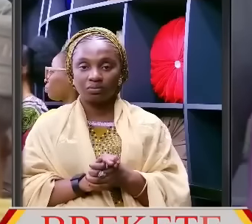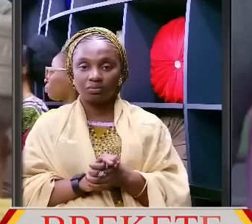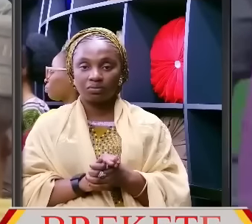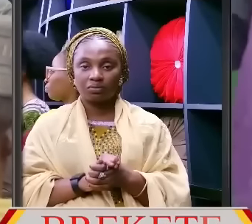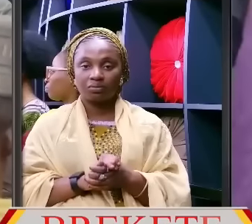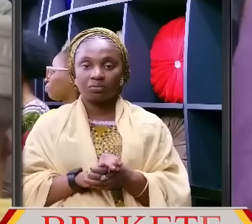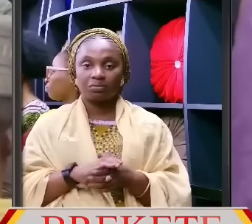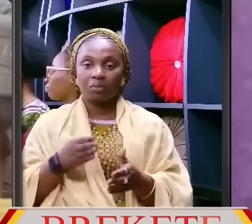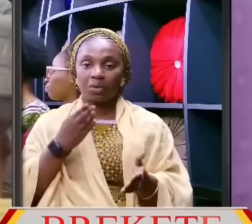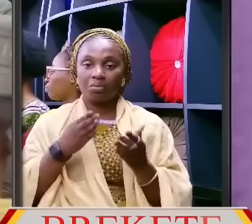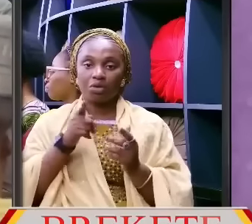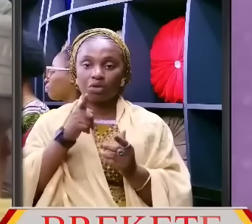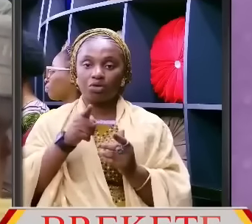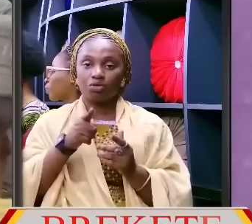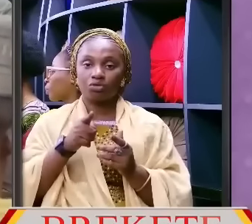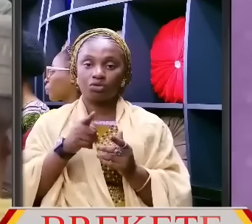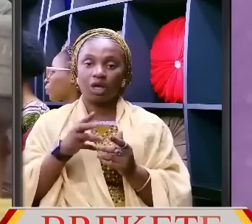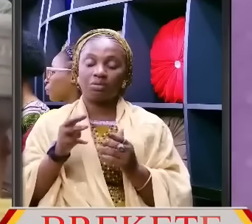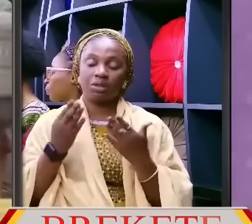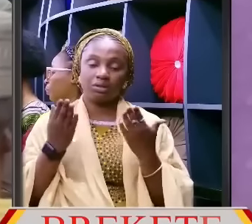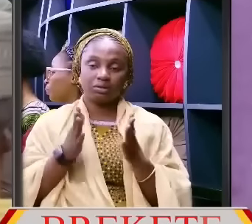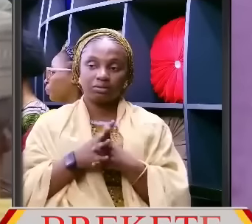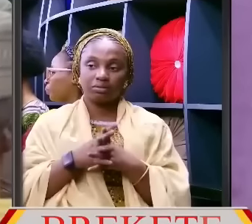May you never come across such men.